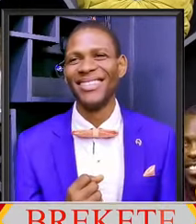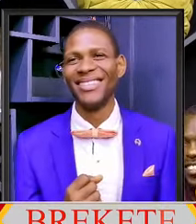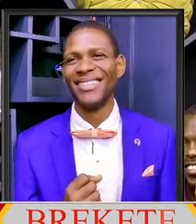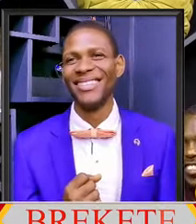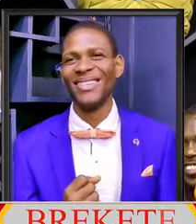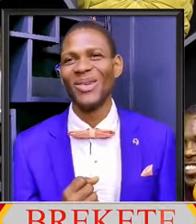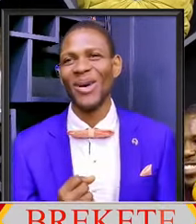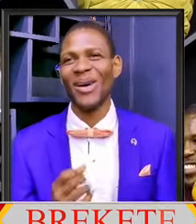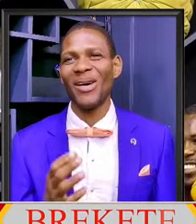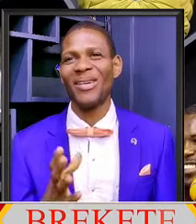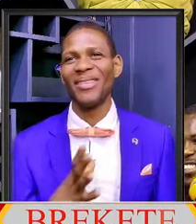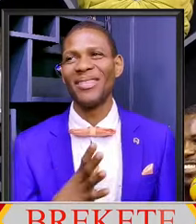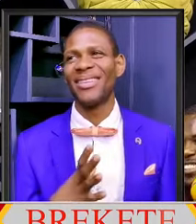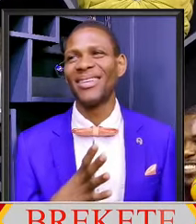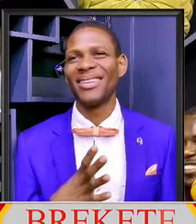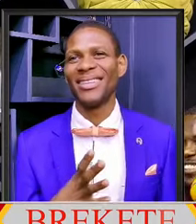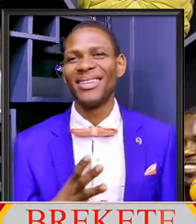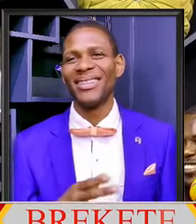There was a cut.